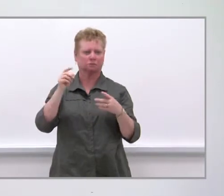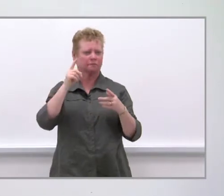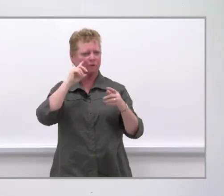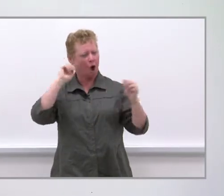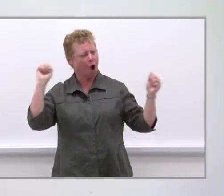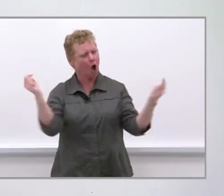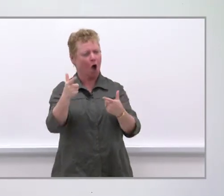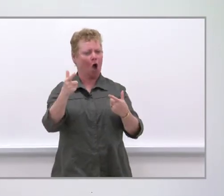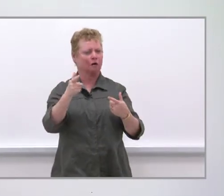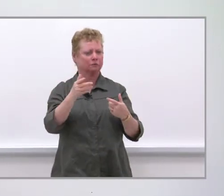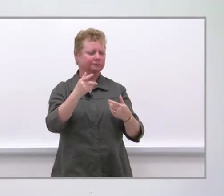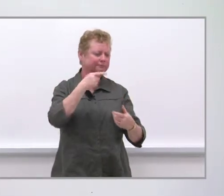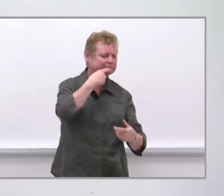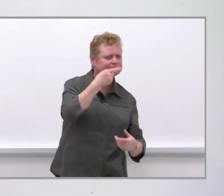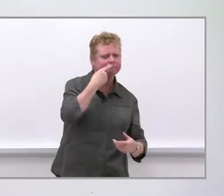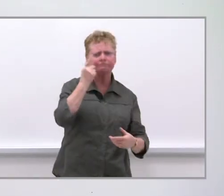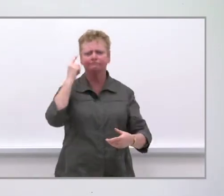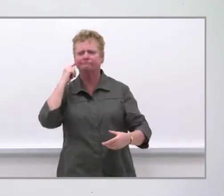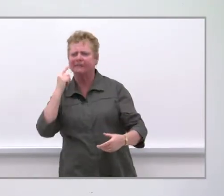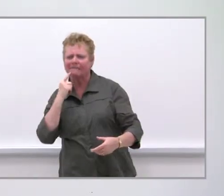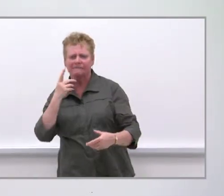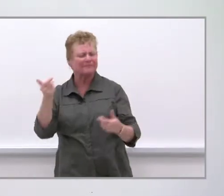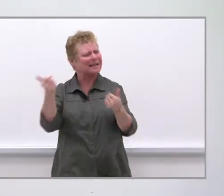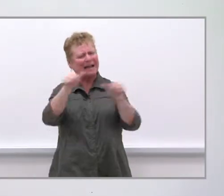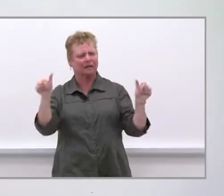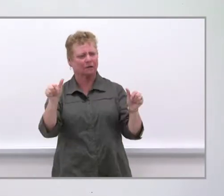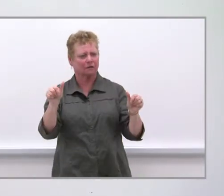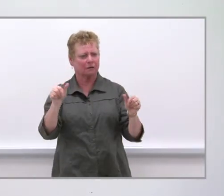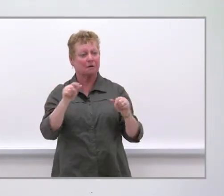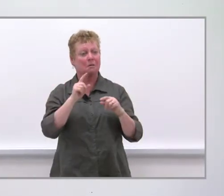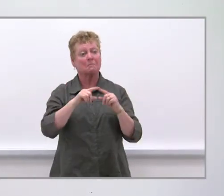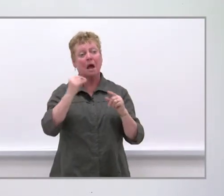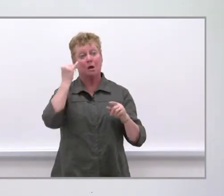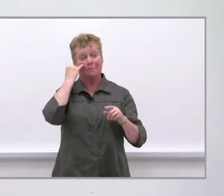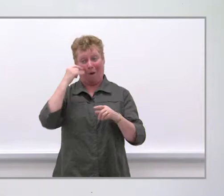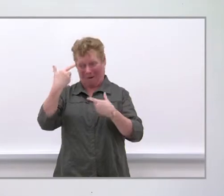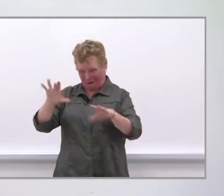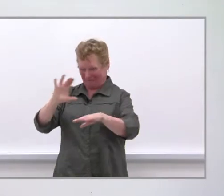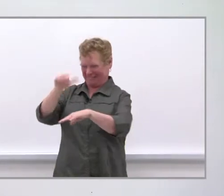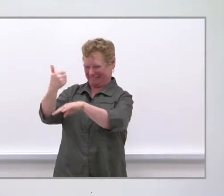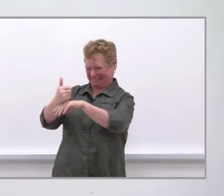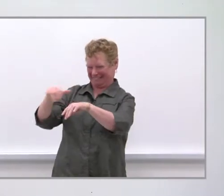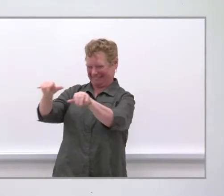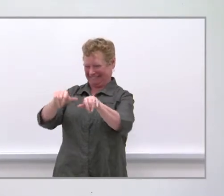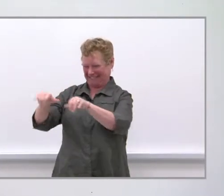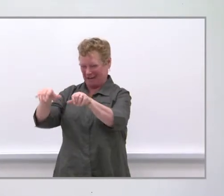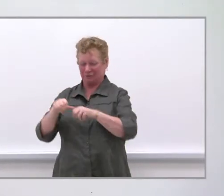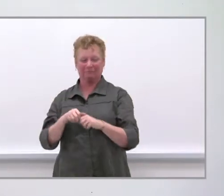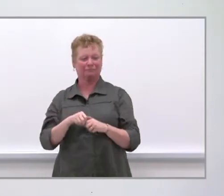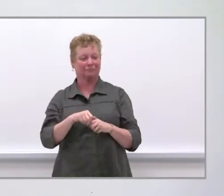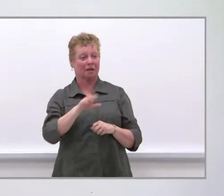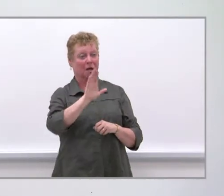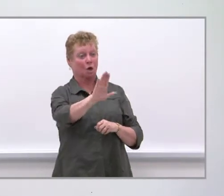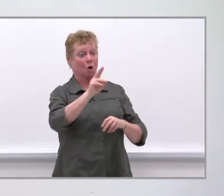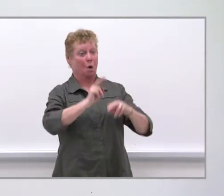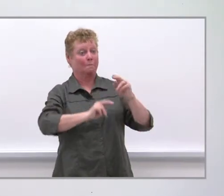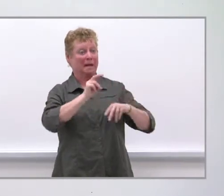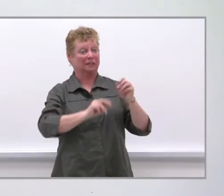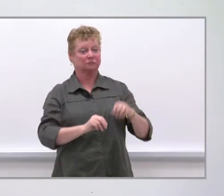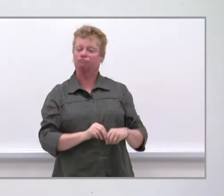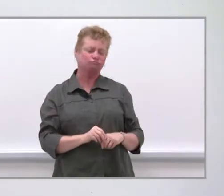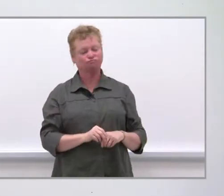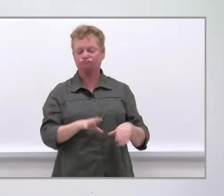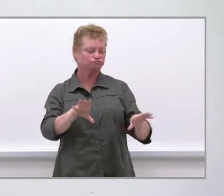people. And let's say your building doesn't comply with that standard, then there needs